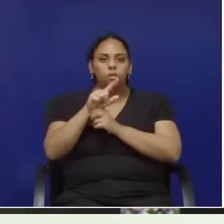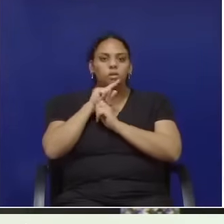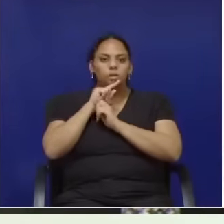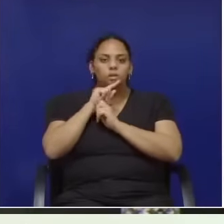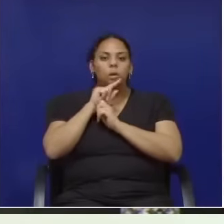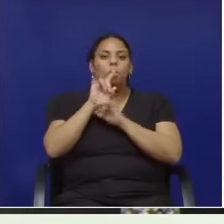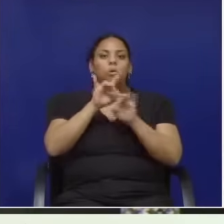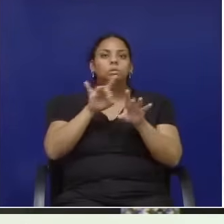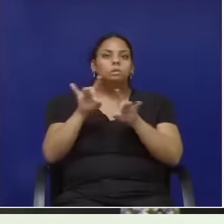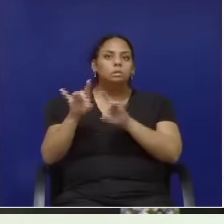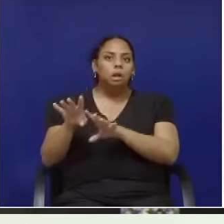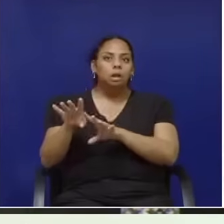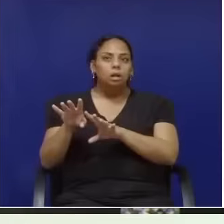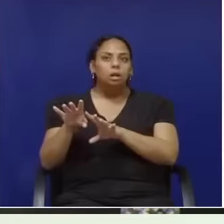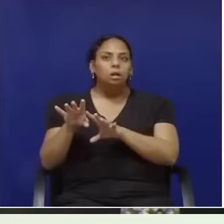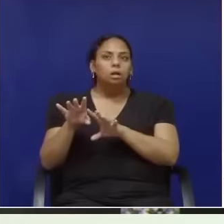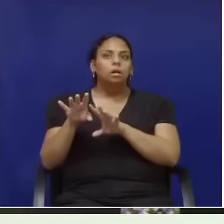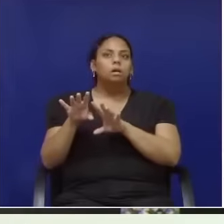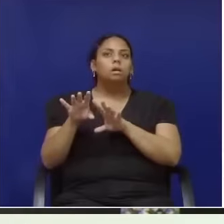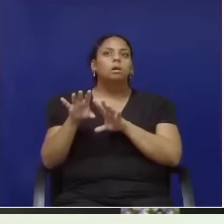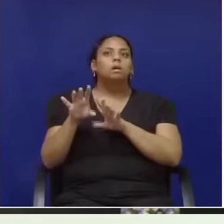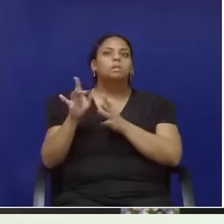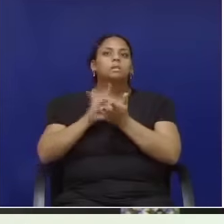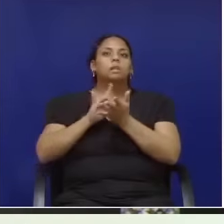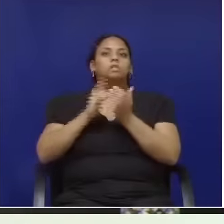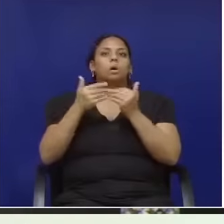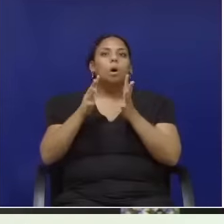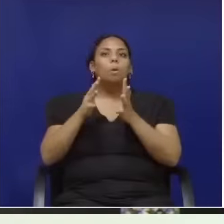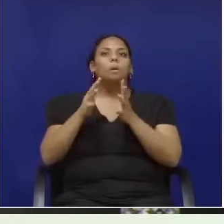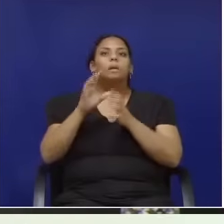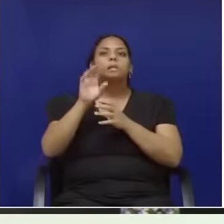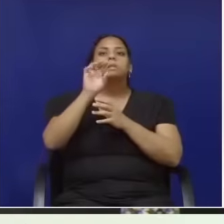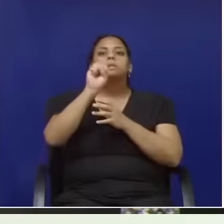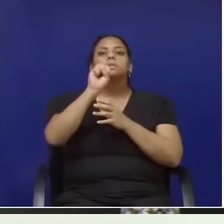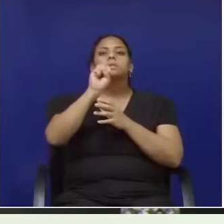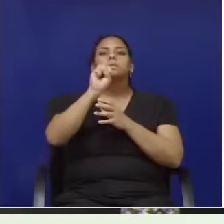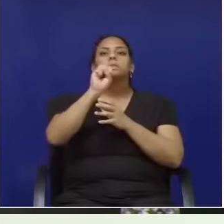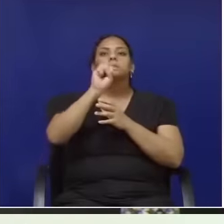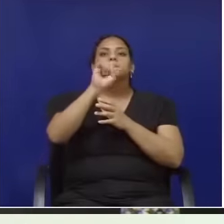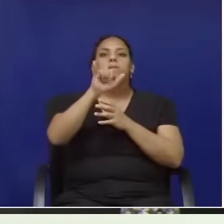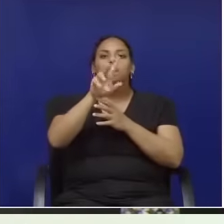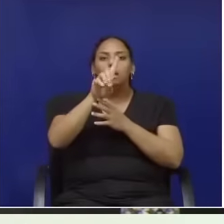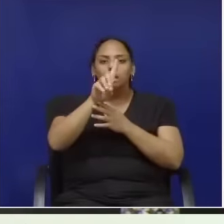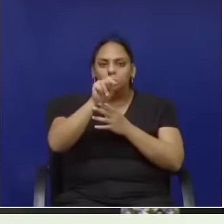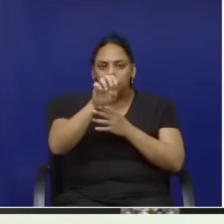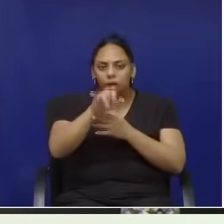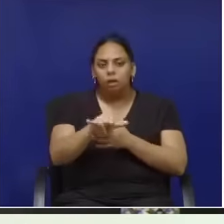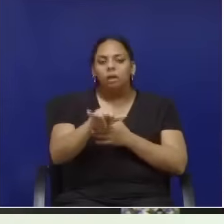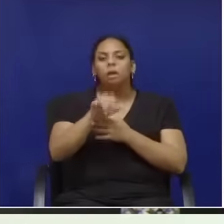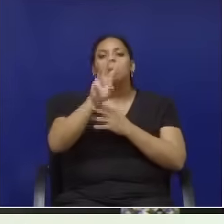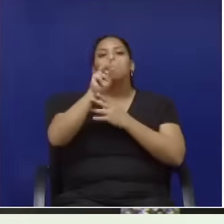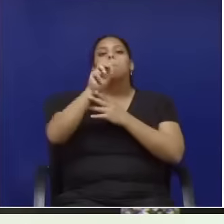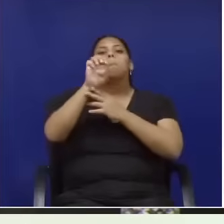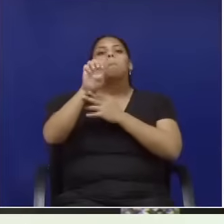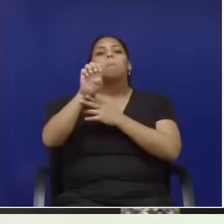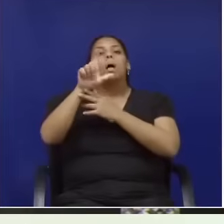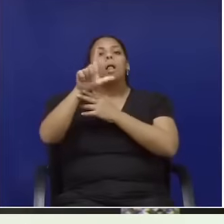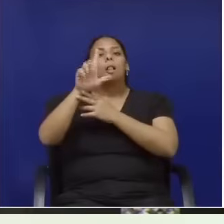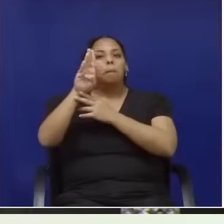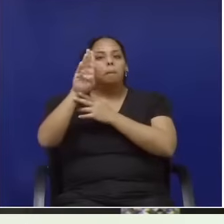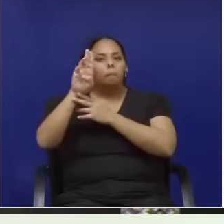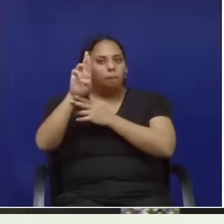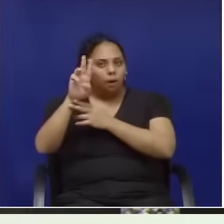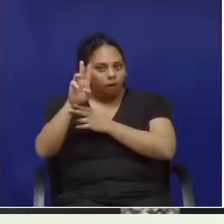member points out, the centre was opened in Sydney, but also in Melbourne and Perth, aimed at streamlining passport